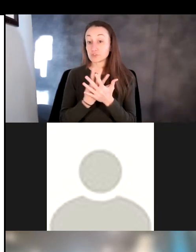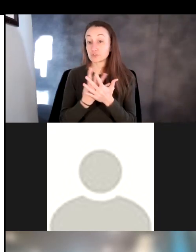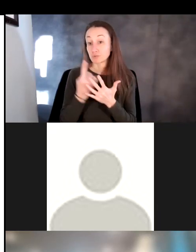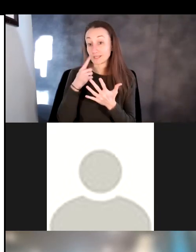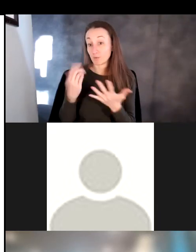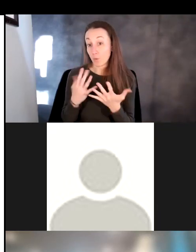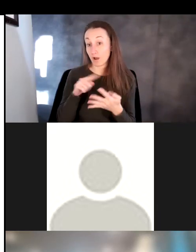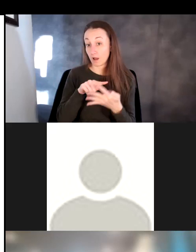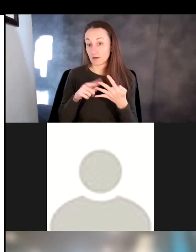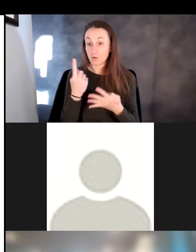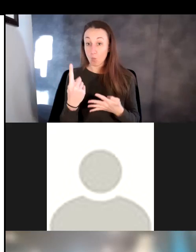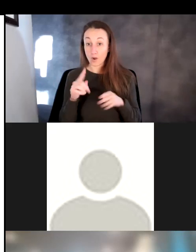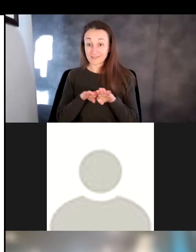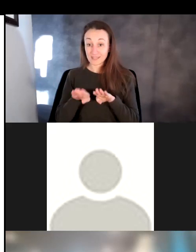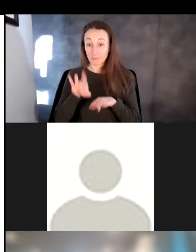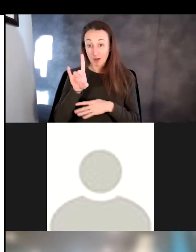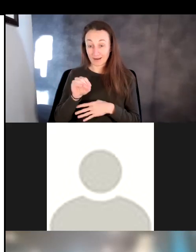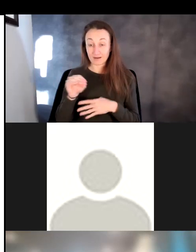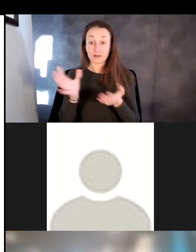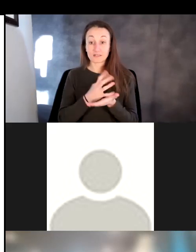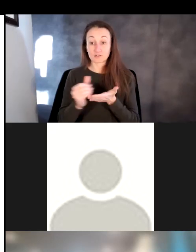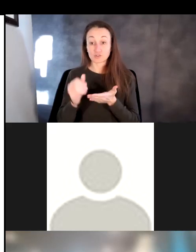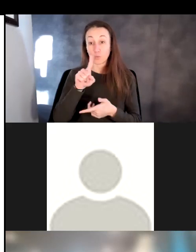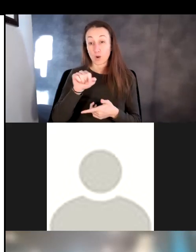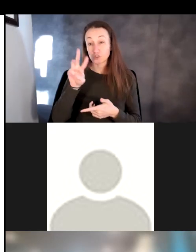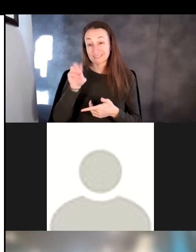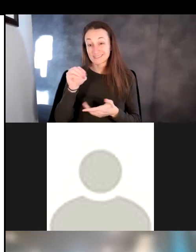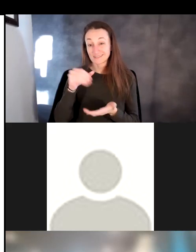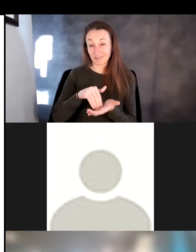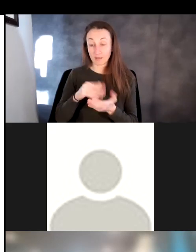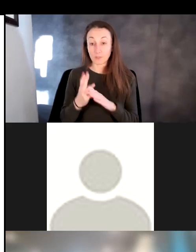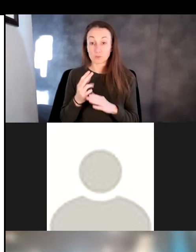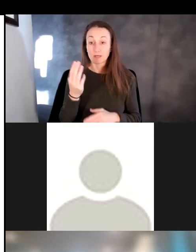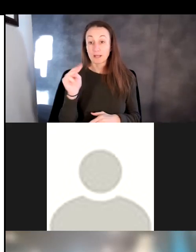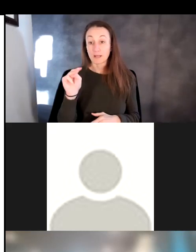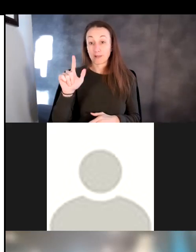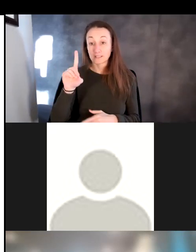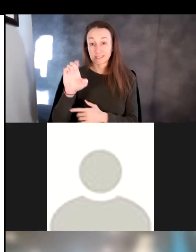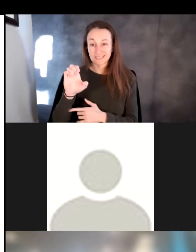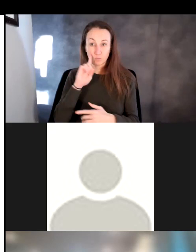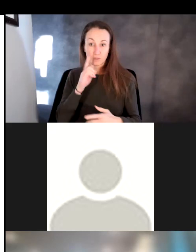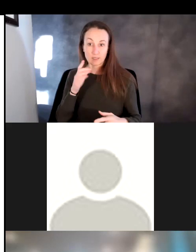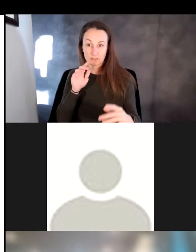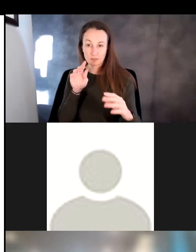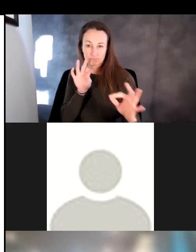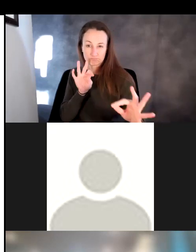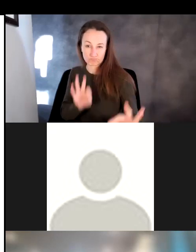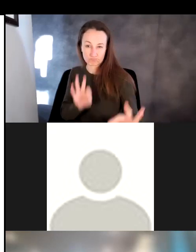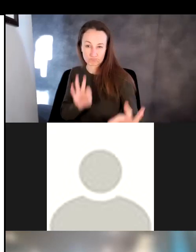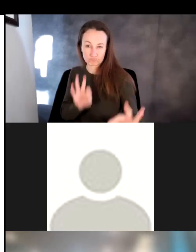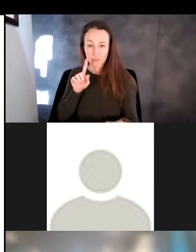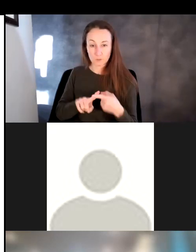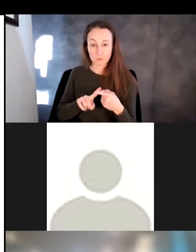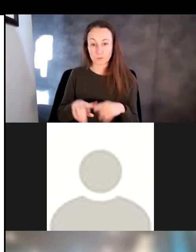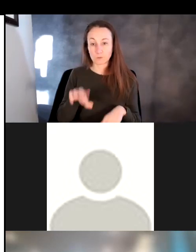step would be 80, exhaustive would be 160,000, but using MLDE, we can tune it N plus M. And typically we set this